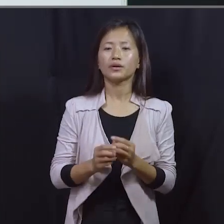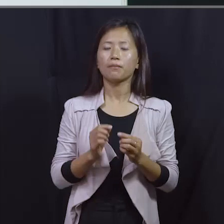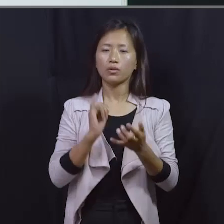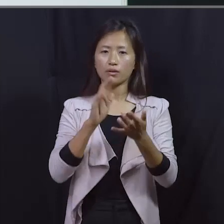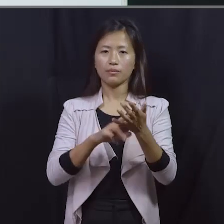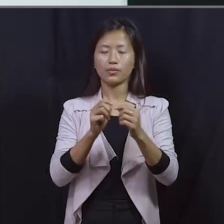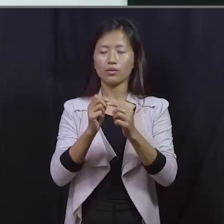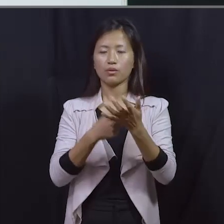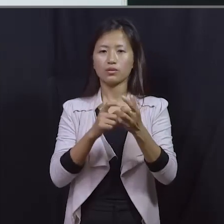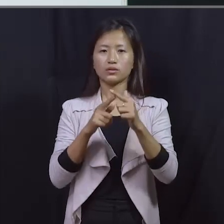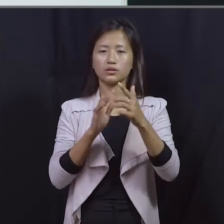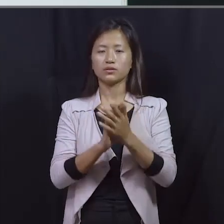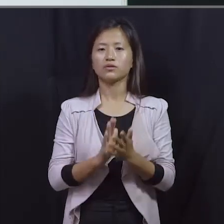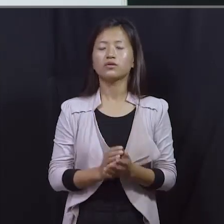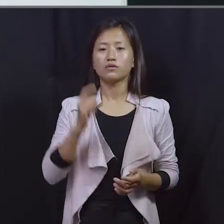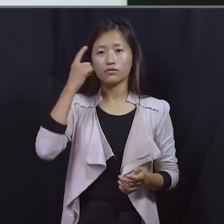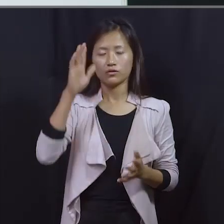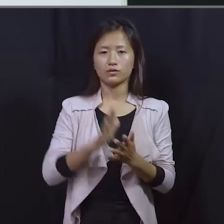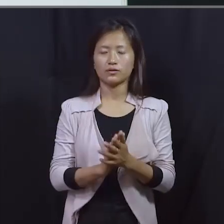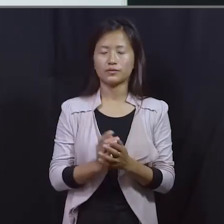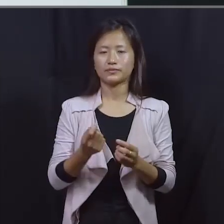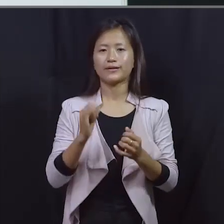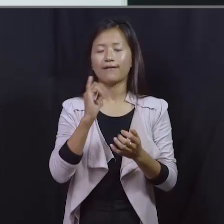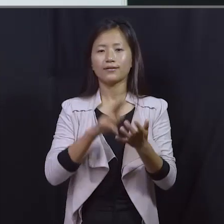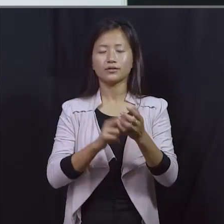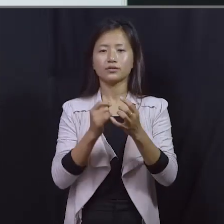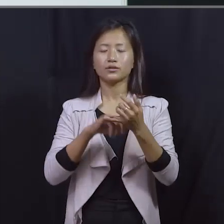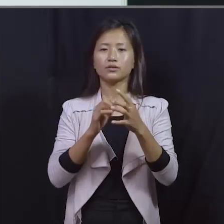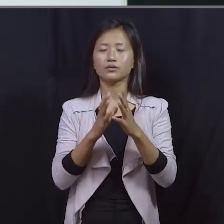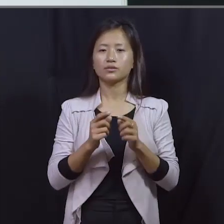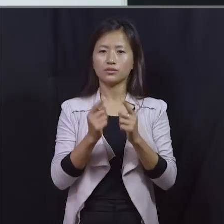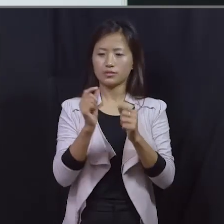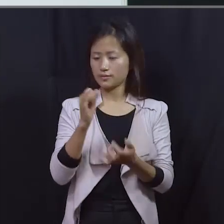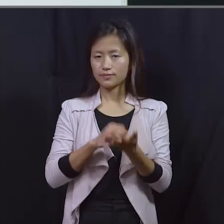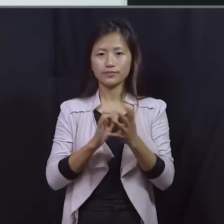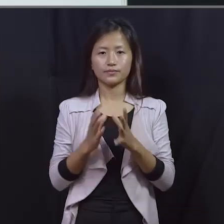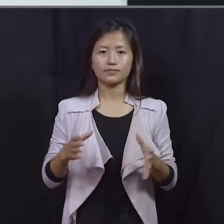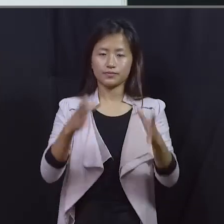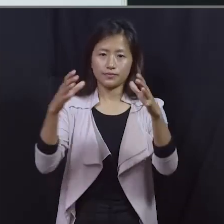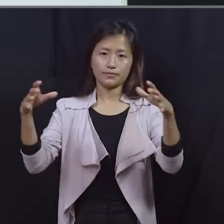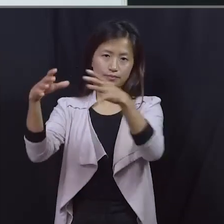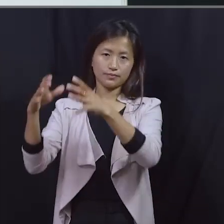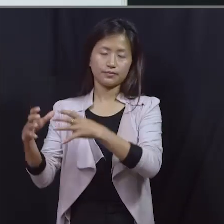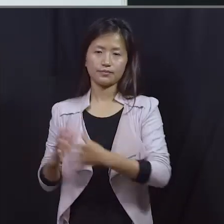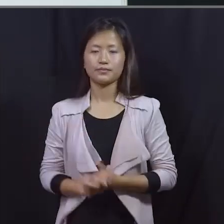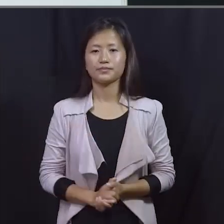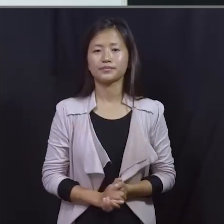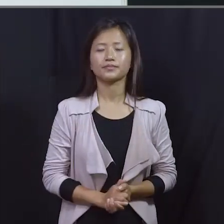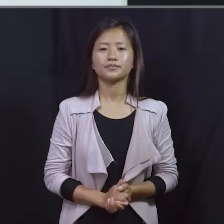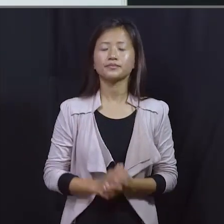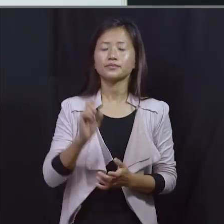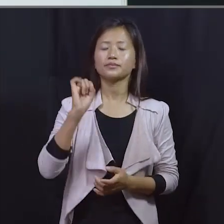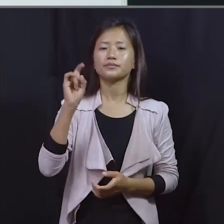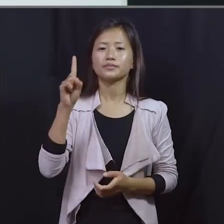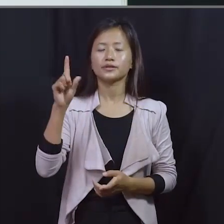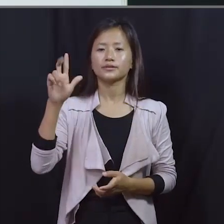cotton for the industries before 1860. But after 1860,